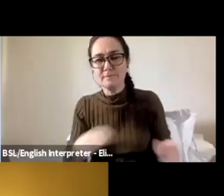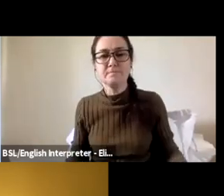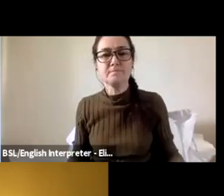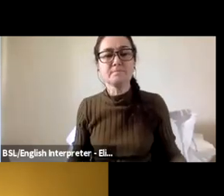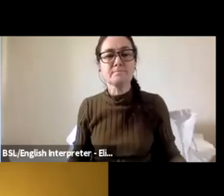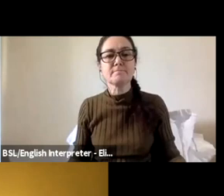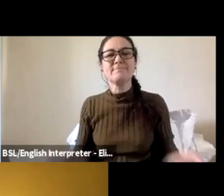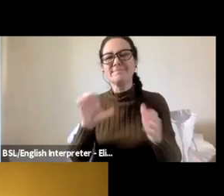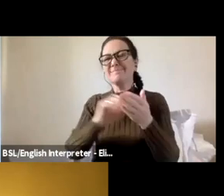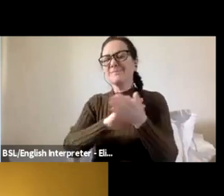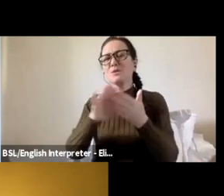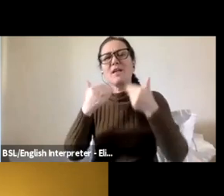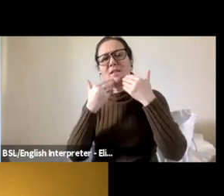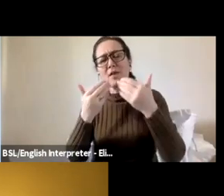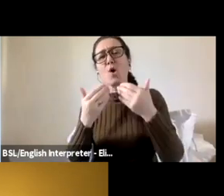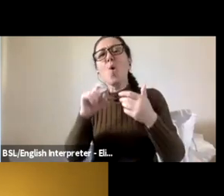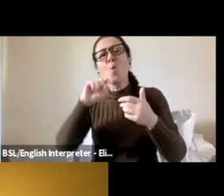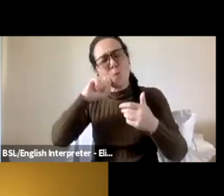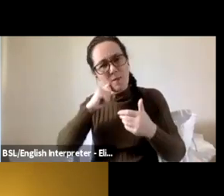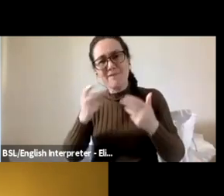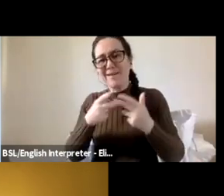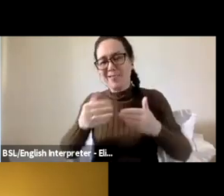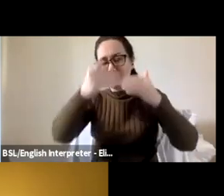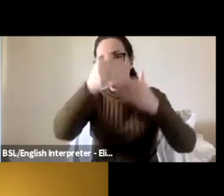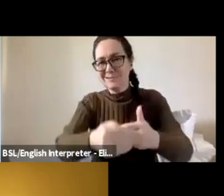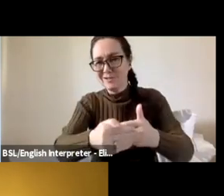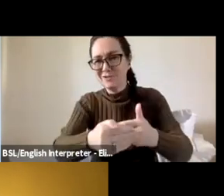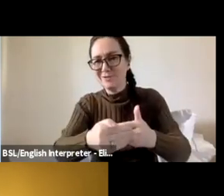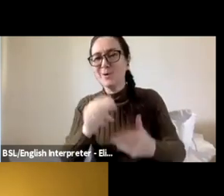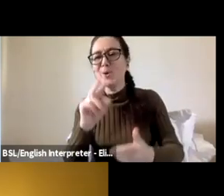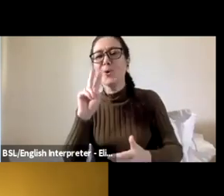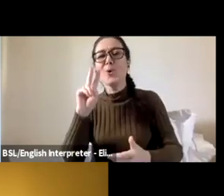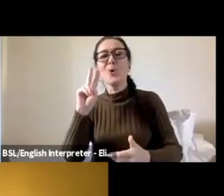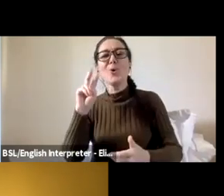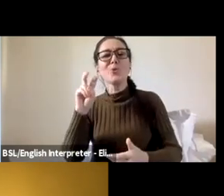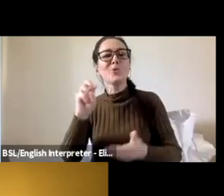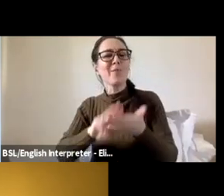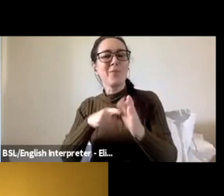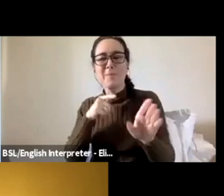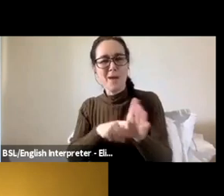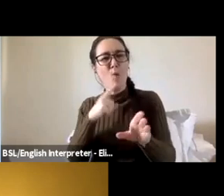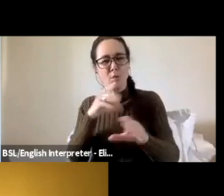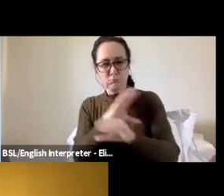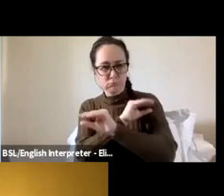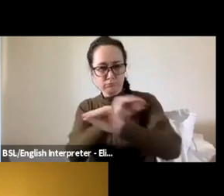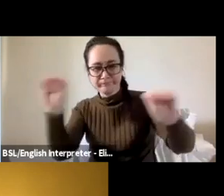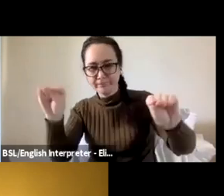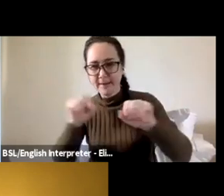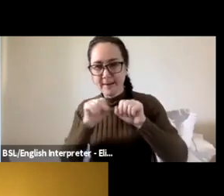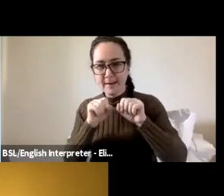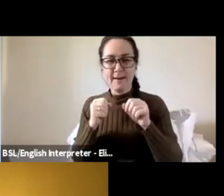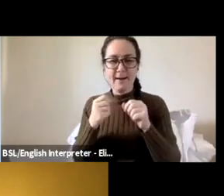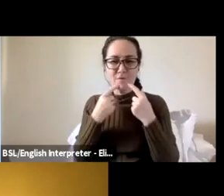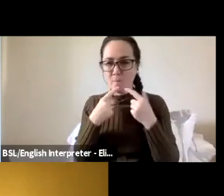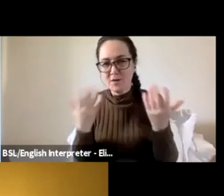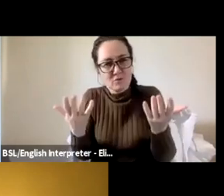will be having another session about Universal Periodic Review on the 12th of May. So we will obviously send you information around that. You're very welcome to join us, and we